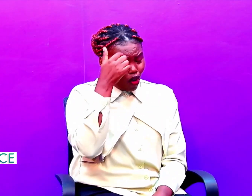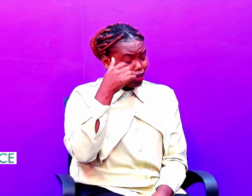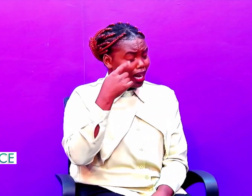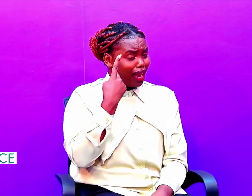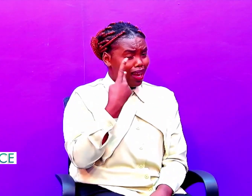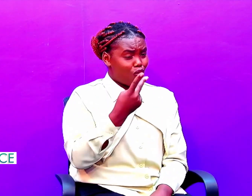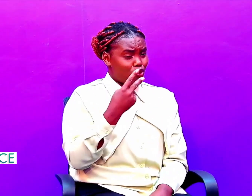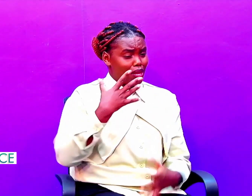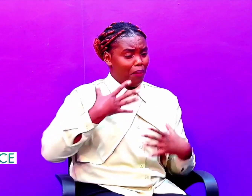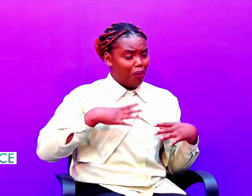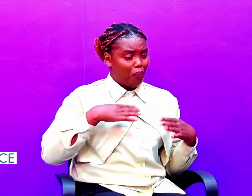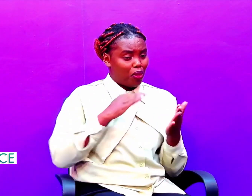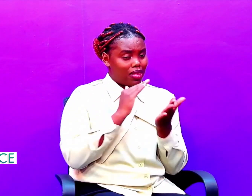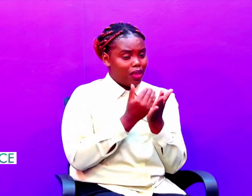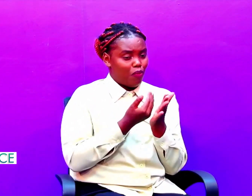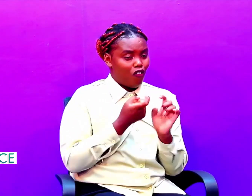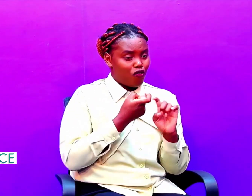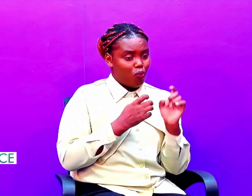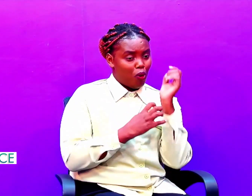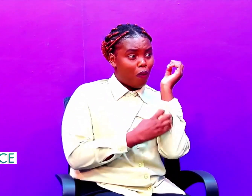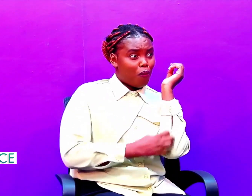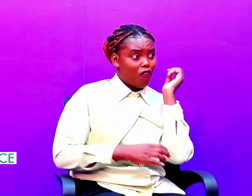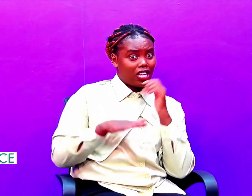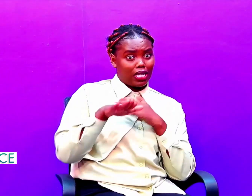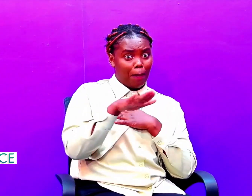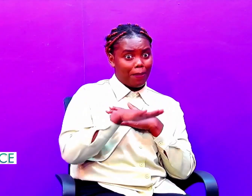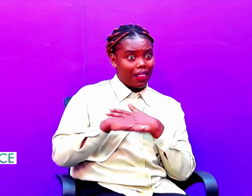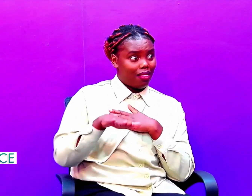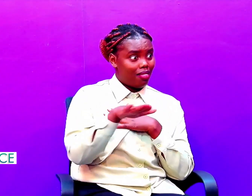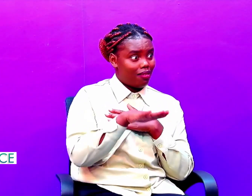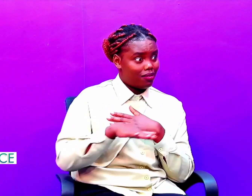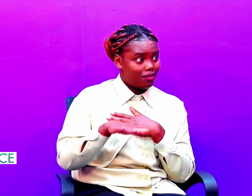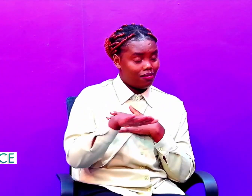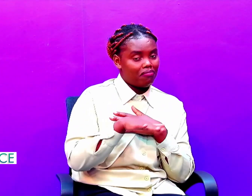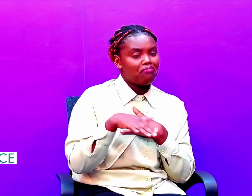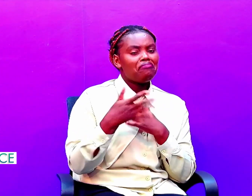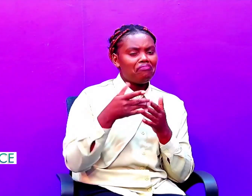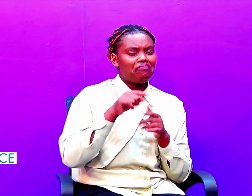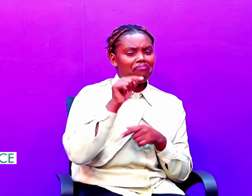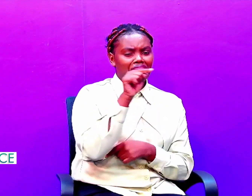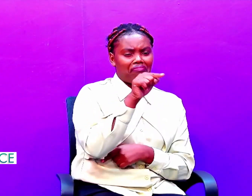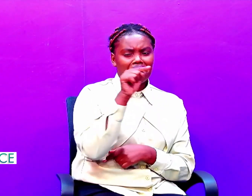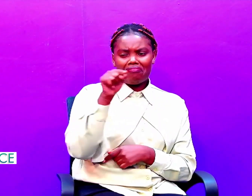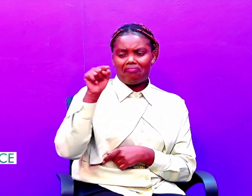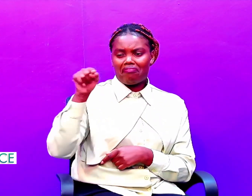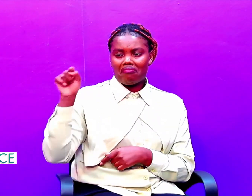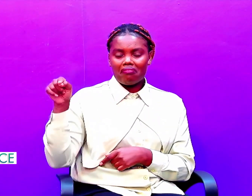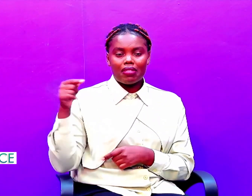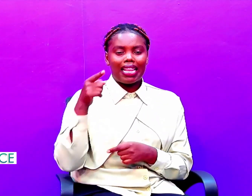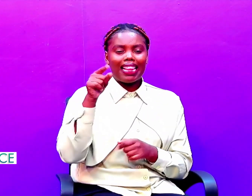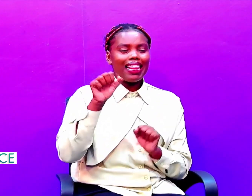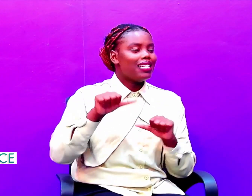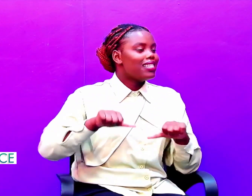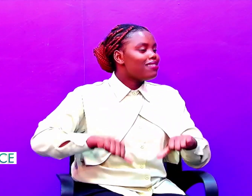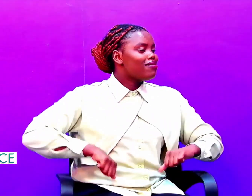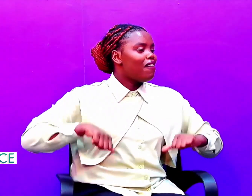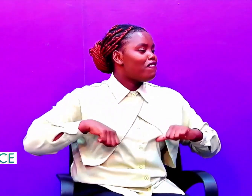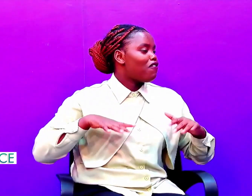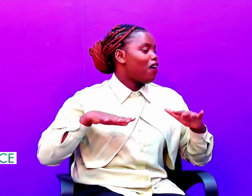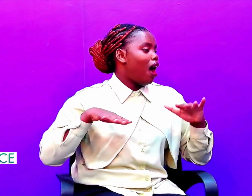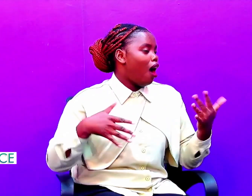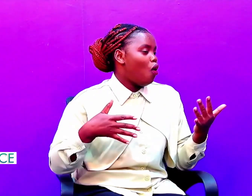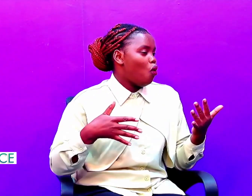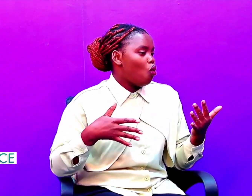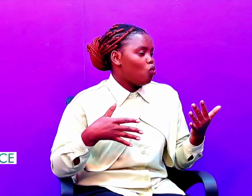about the medicine? Because some people are from poor backgrounds and people